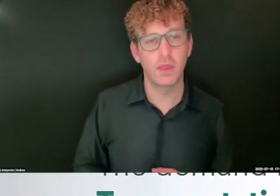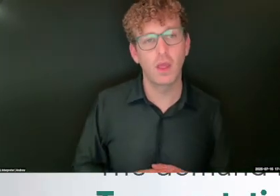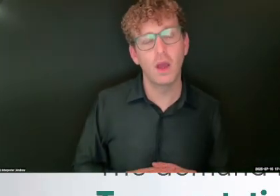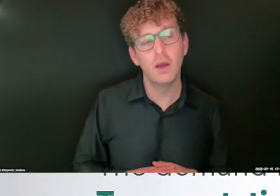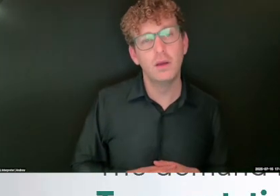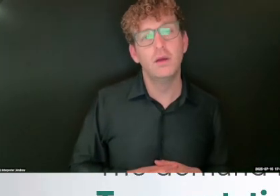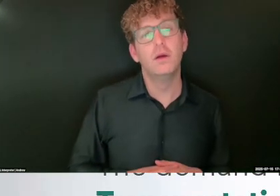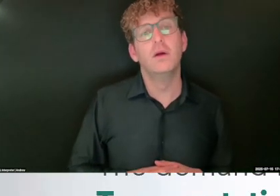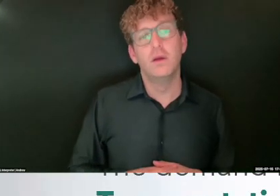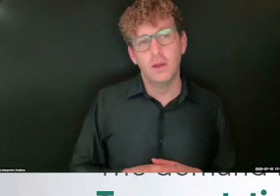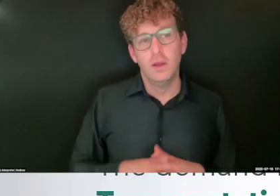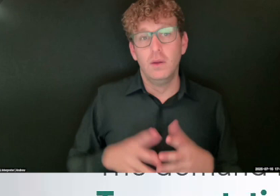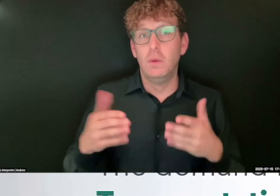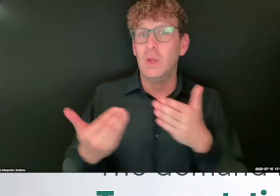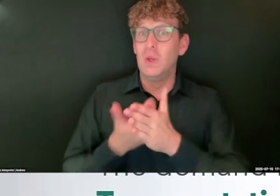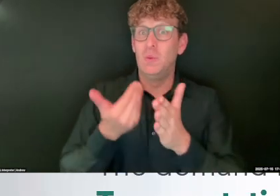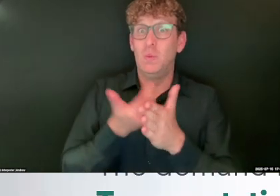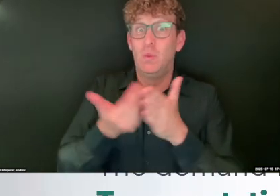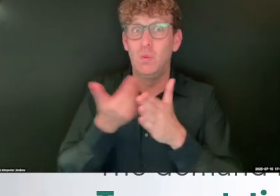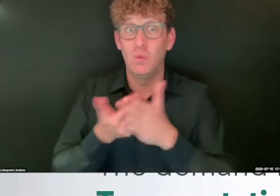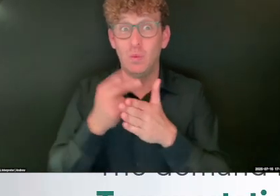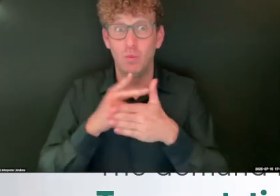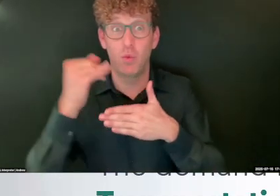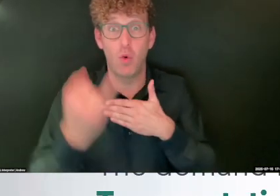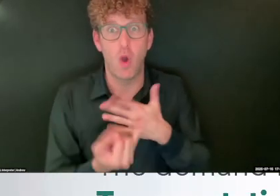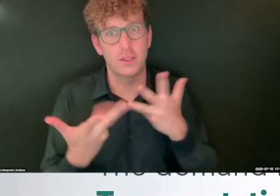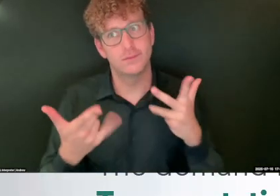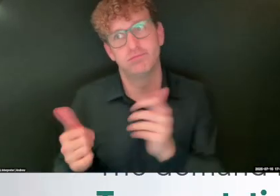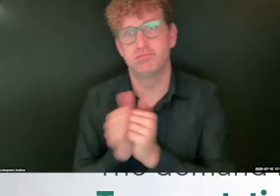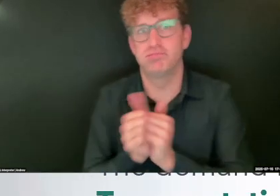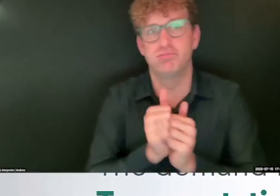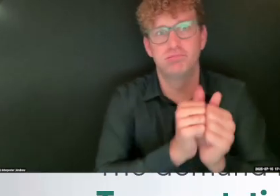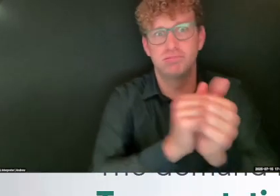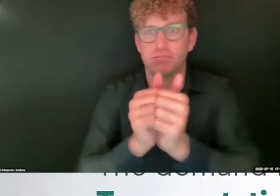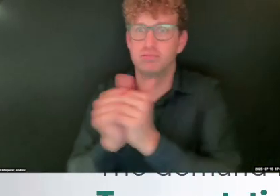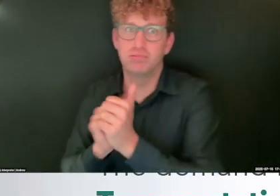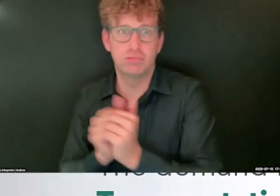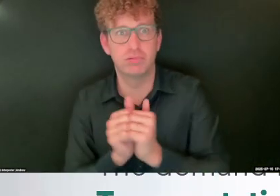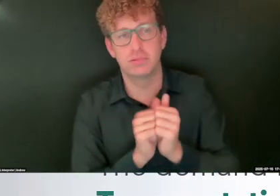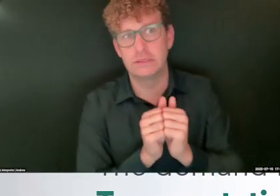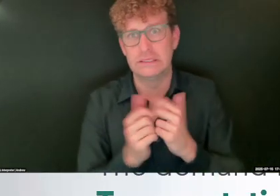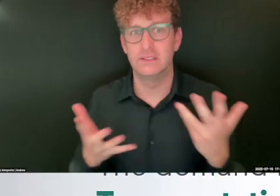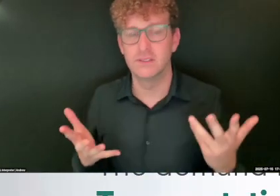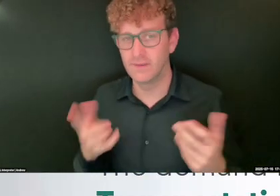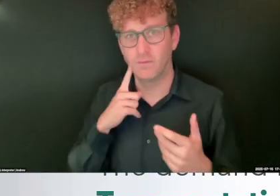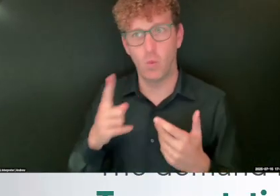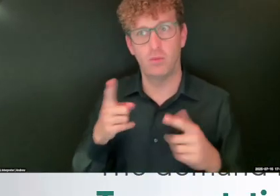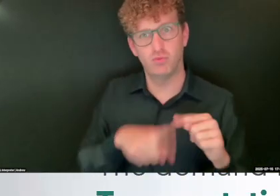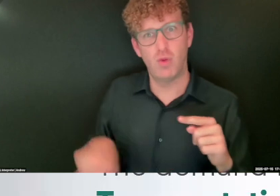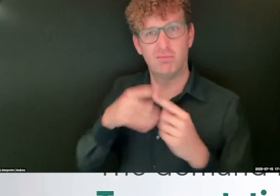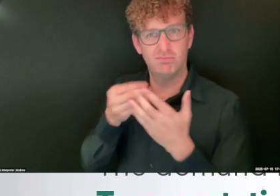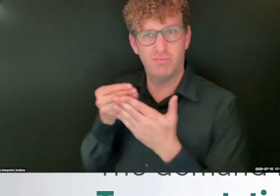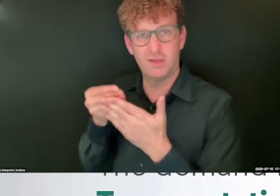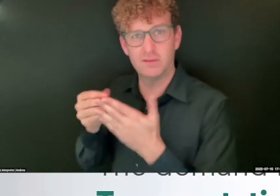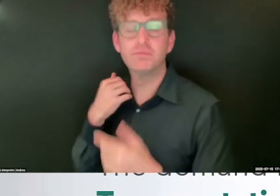The newer projects have also been very competitive and oversubscribed in past funding rounds. For context, CMIS